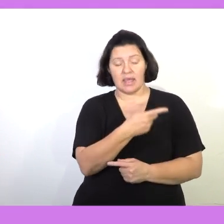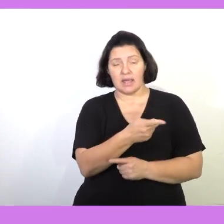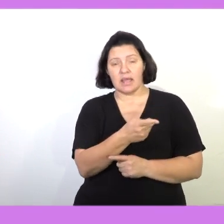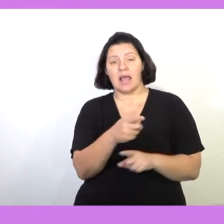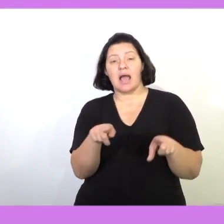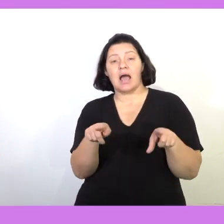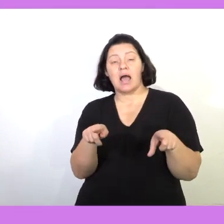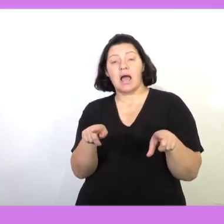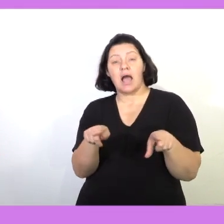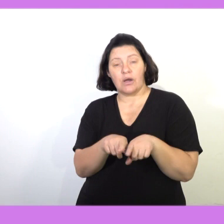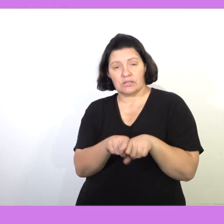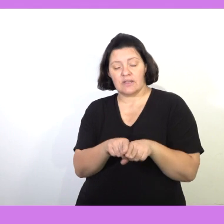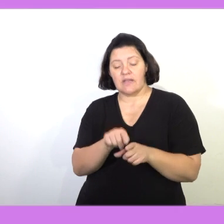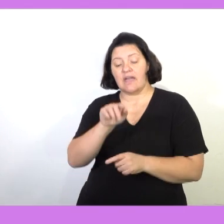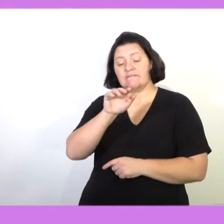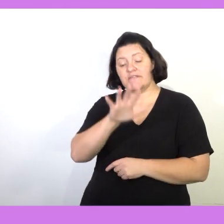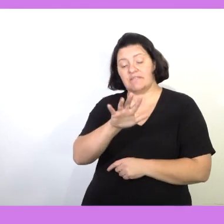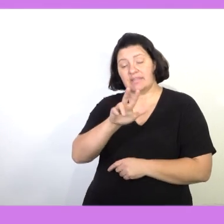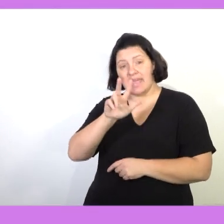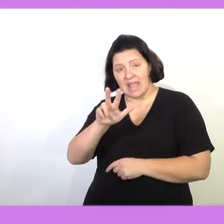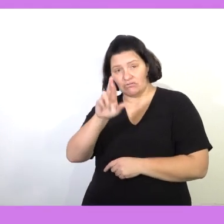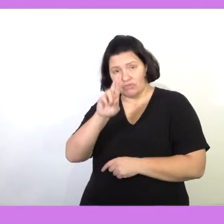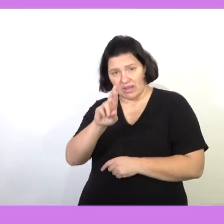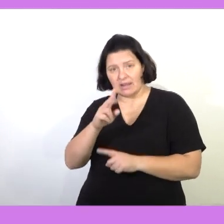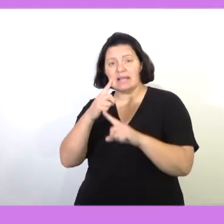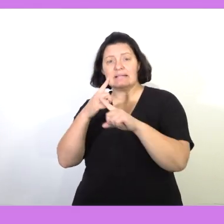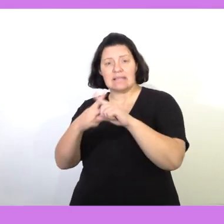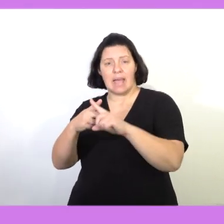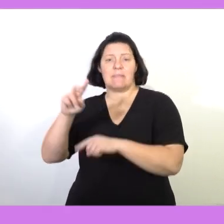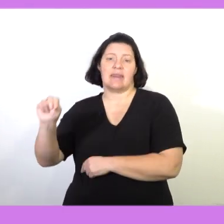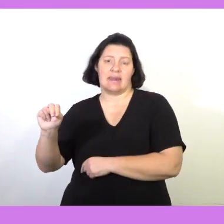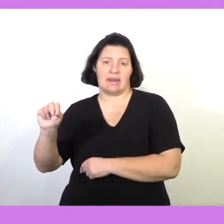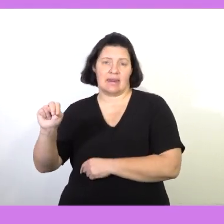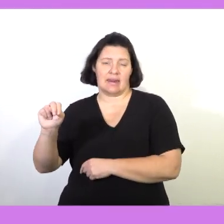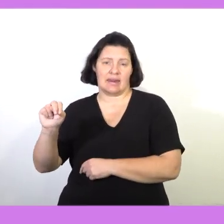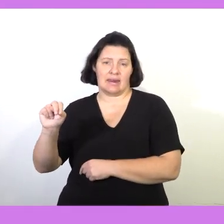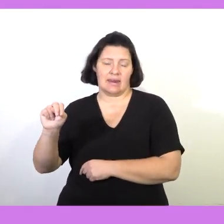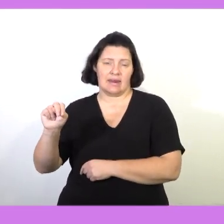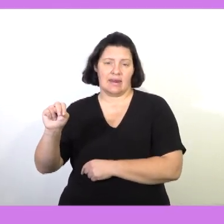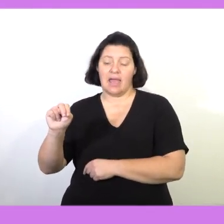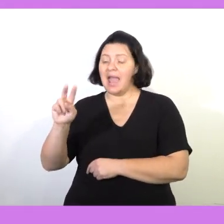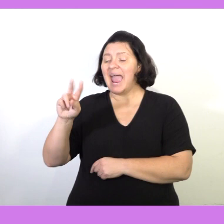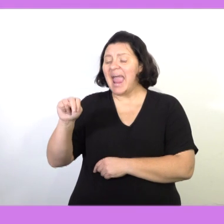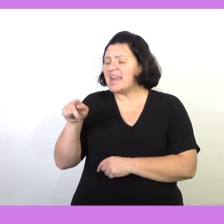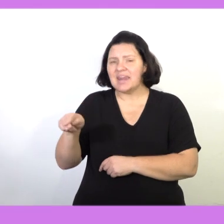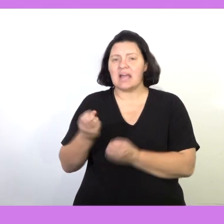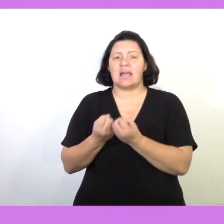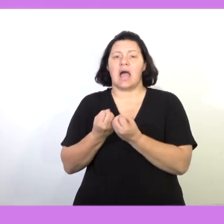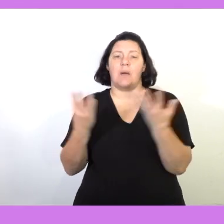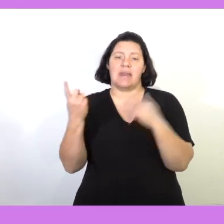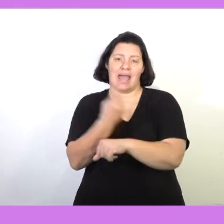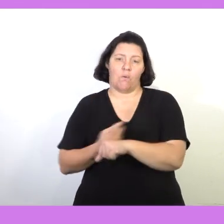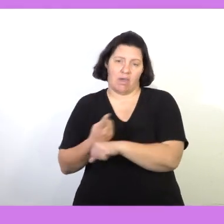will be equals to 58 rand multiplied by n. In this case,